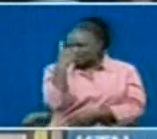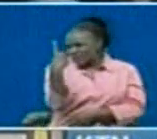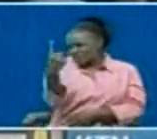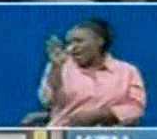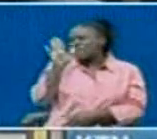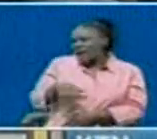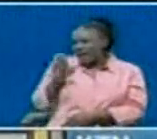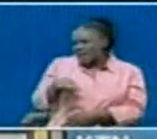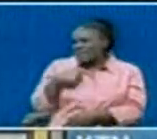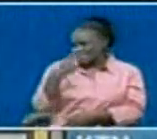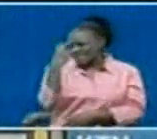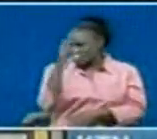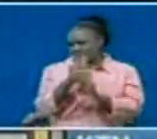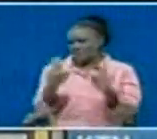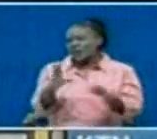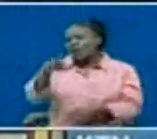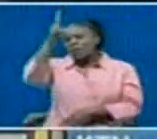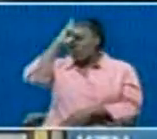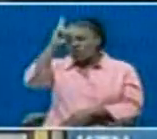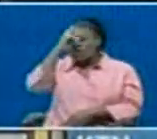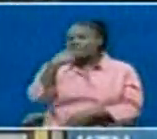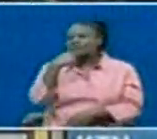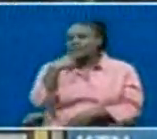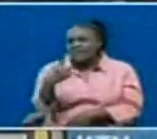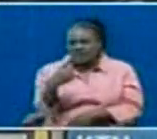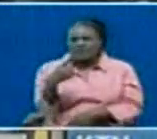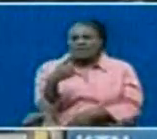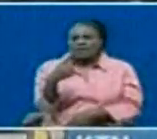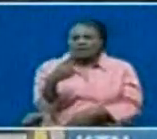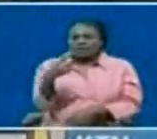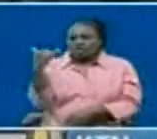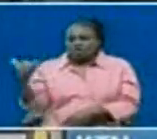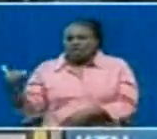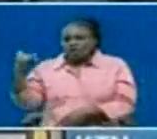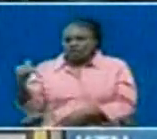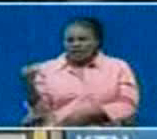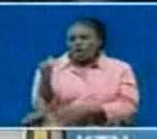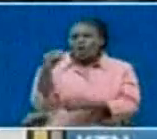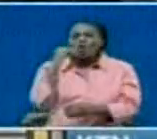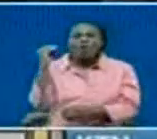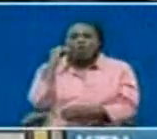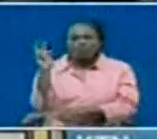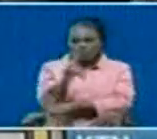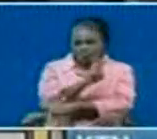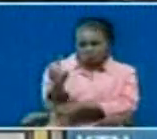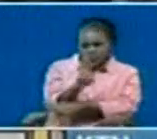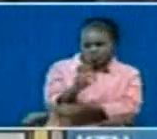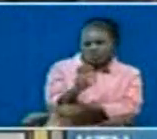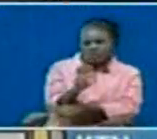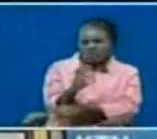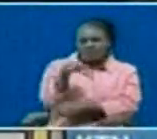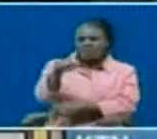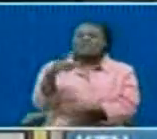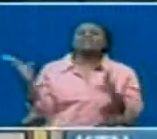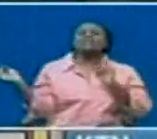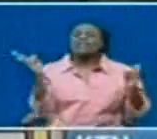anaweza kuwa ni yeye. Police say they are scouting for an appropriate children's home for the child, regardless of Mushori's utterances that he